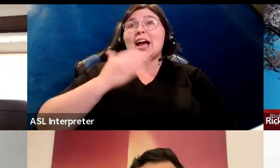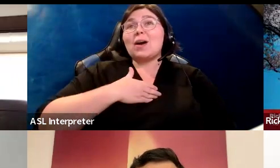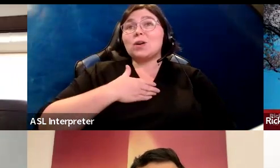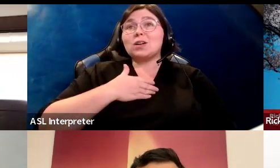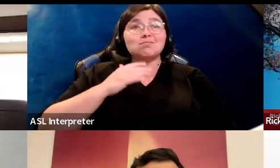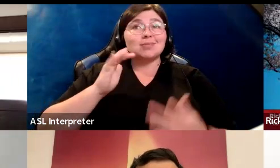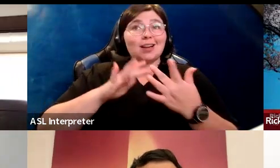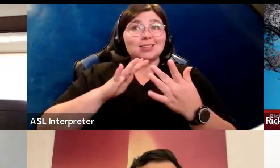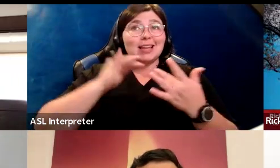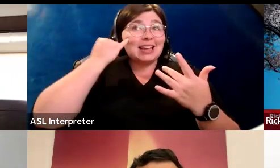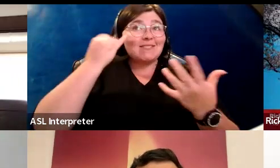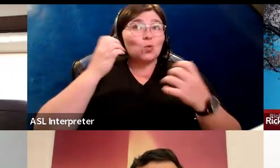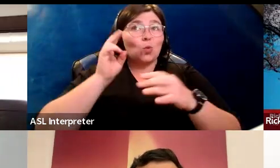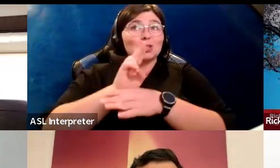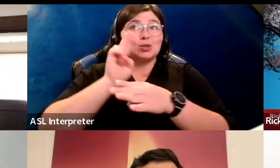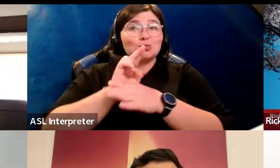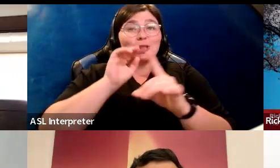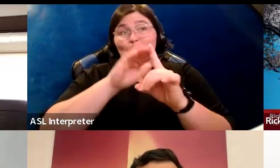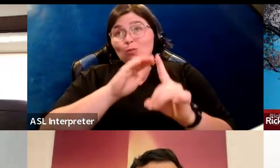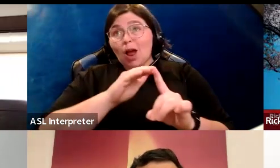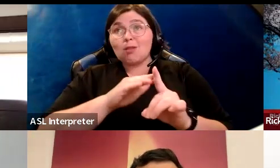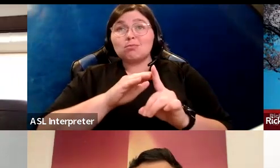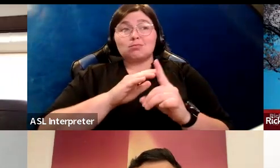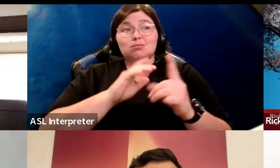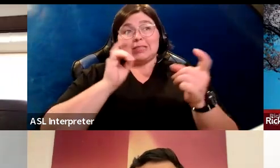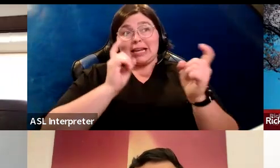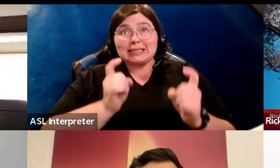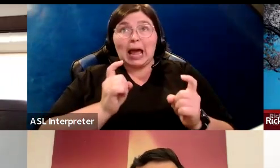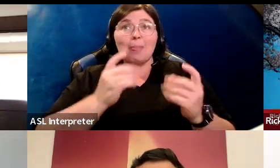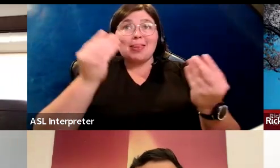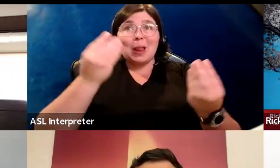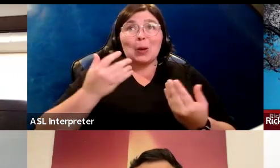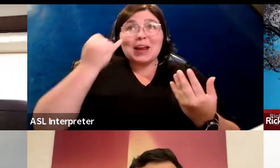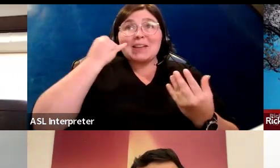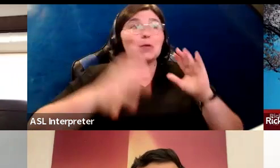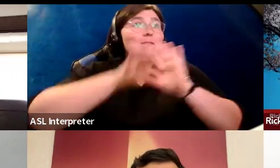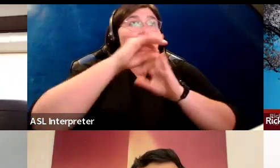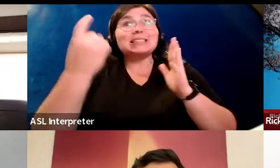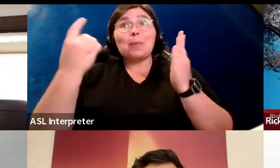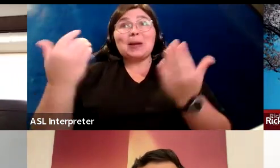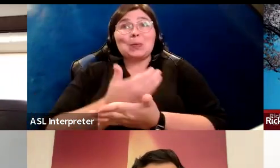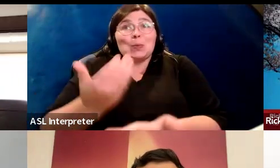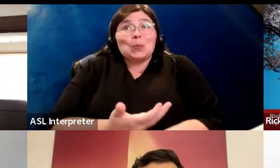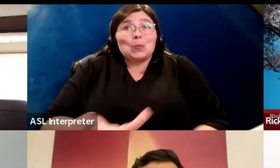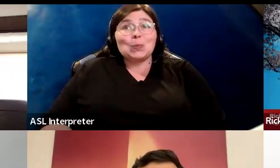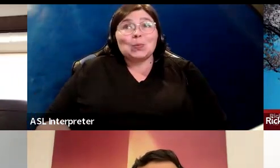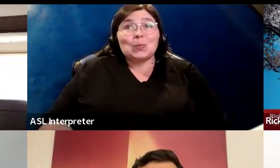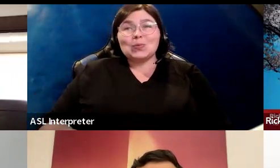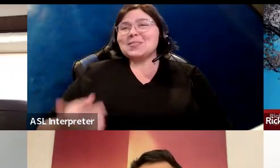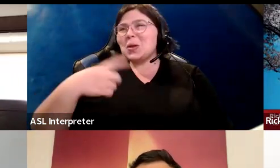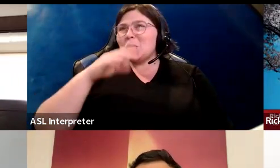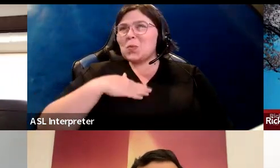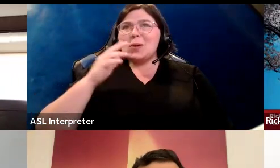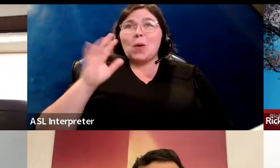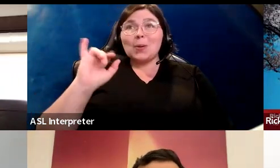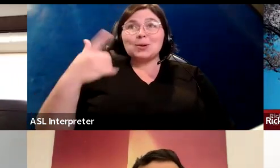contacts if you want to use the prompts and adapt them, and let us know if you discover something new. And we will also